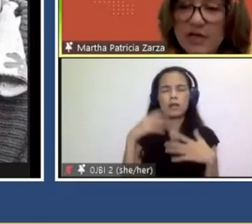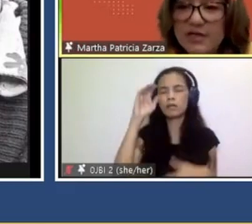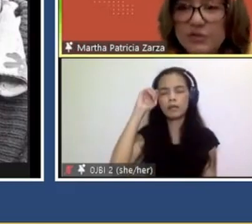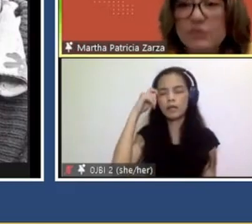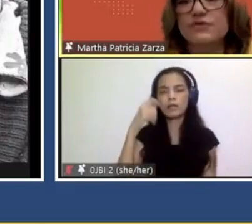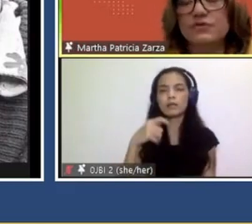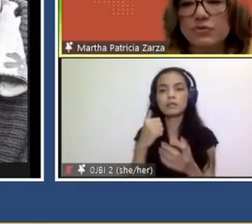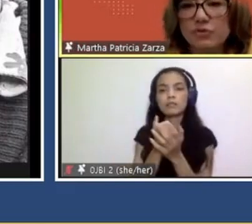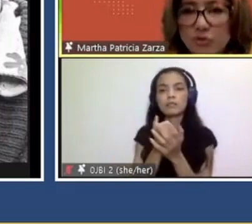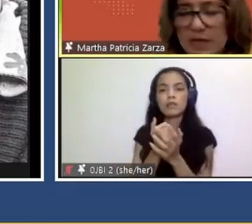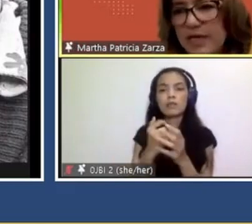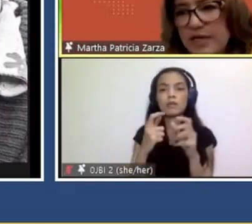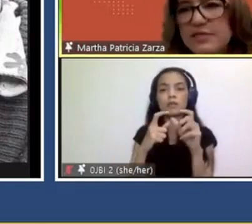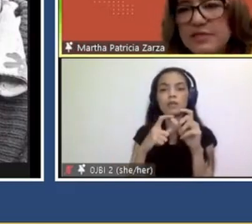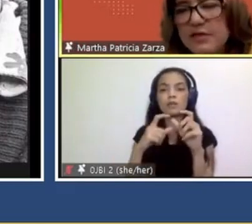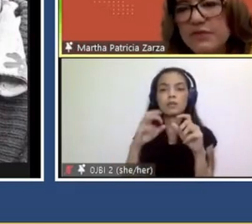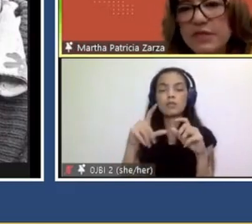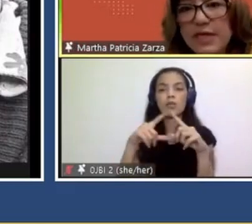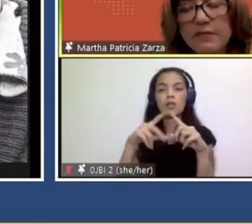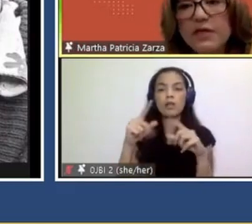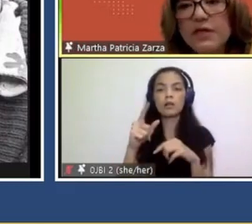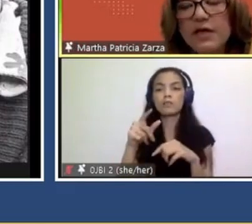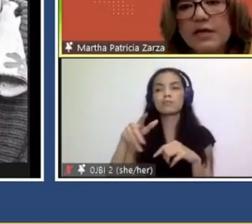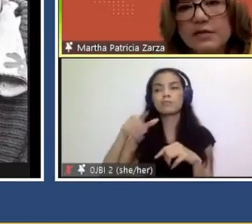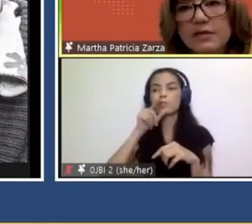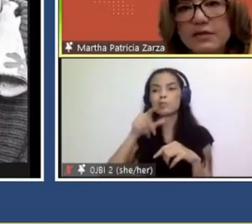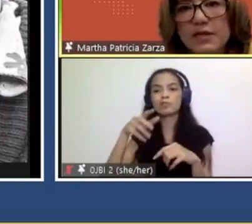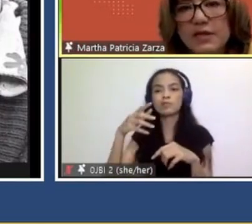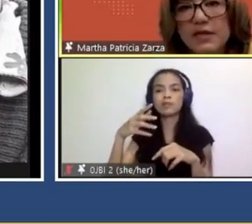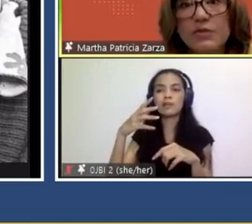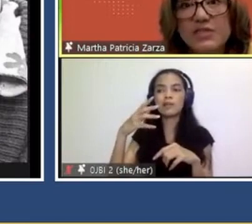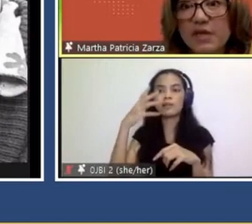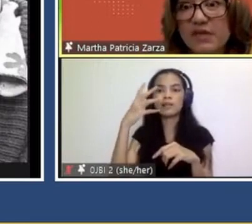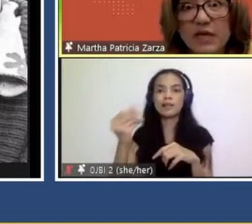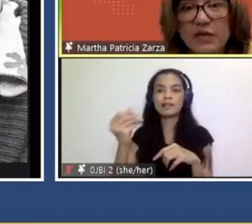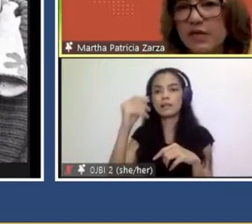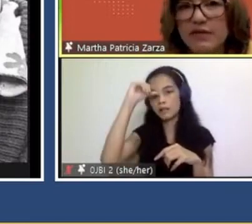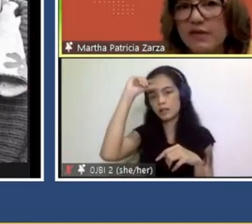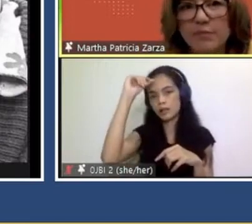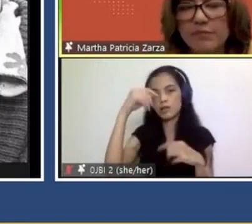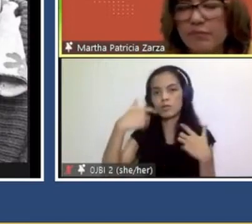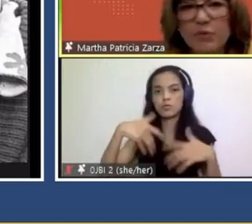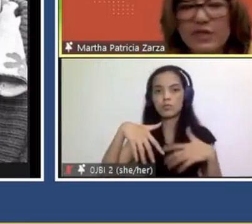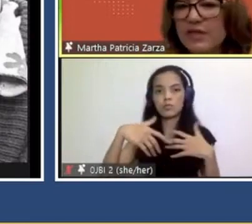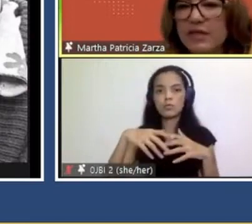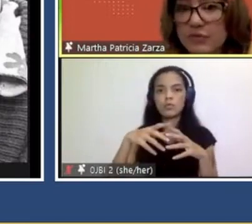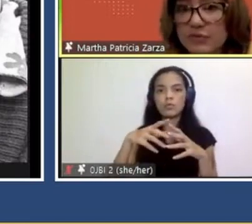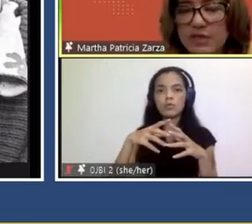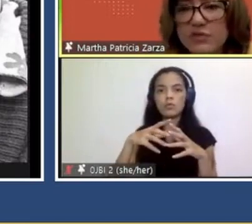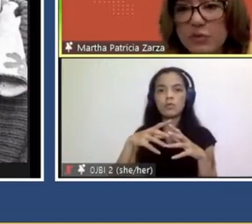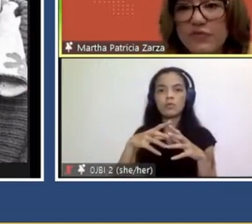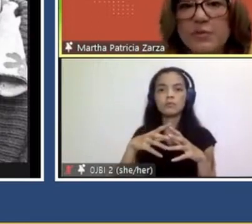actually solar stoves to rural areas of India. And it was a big failure. The people